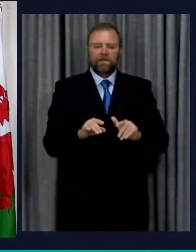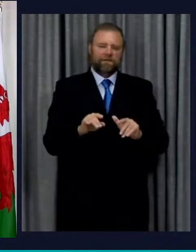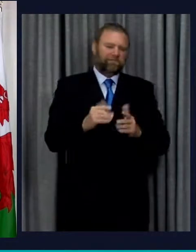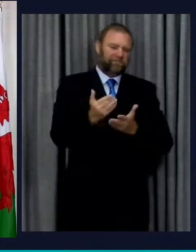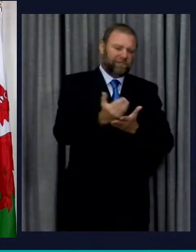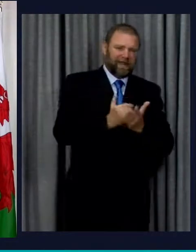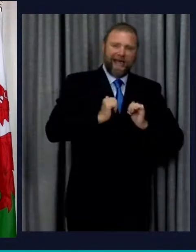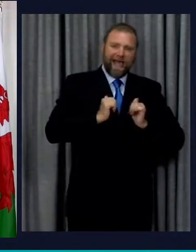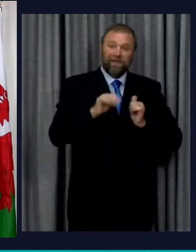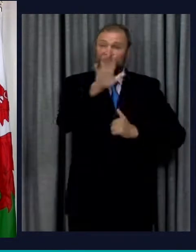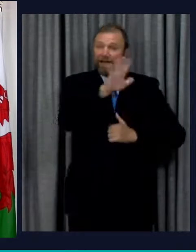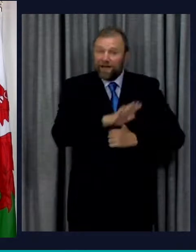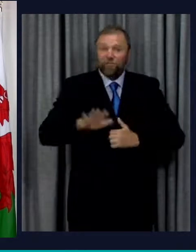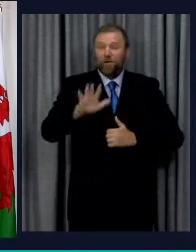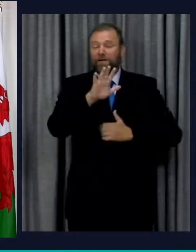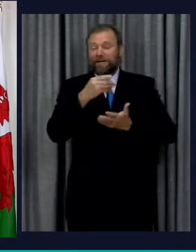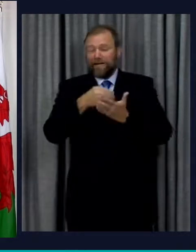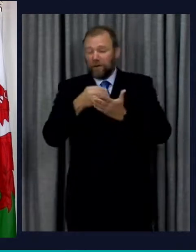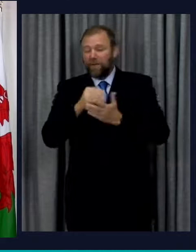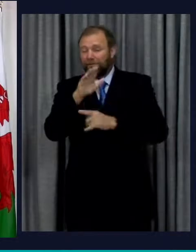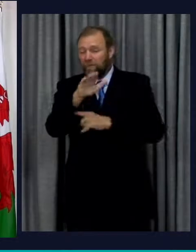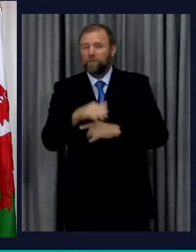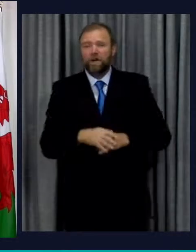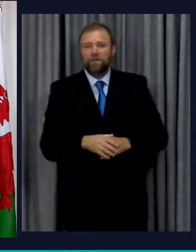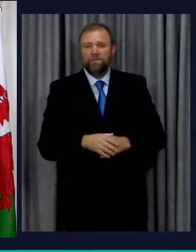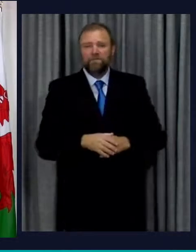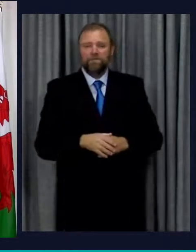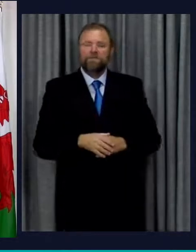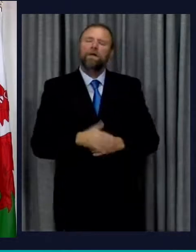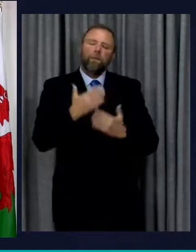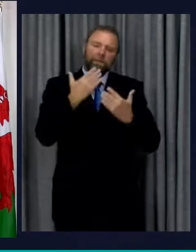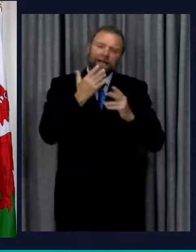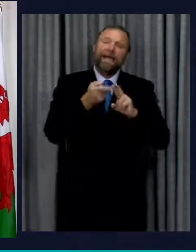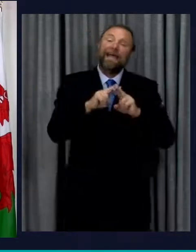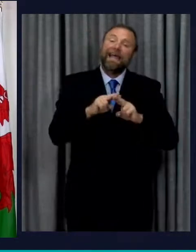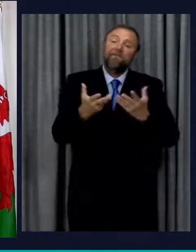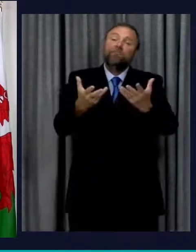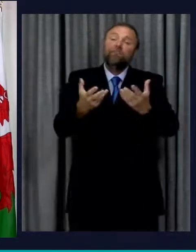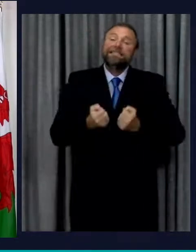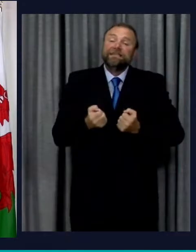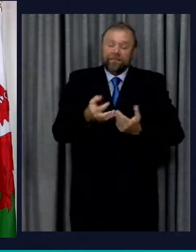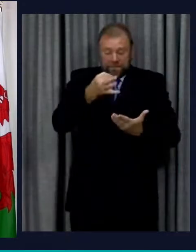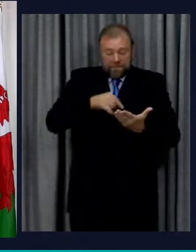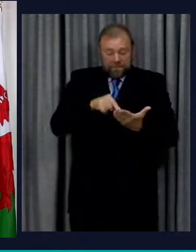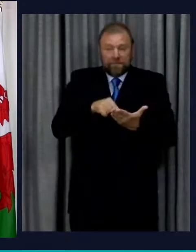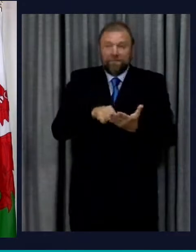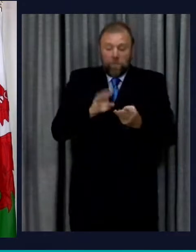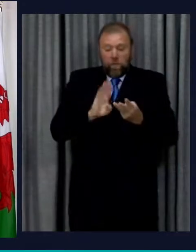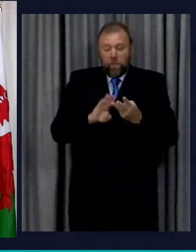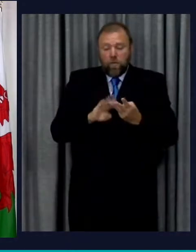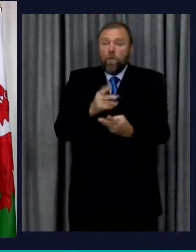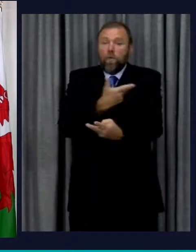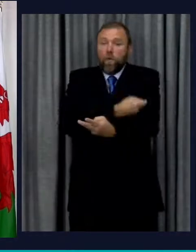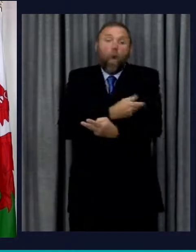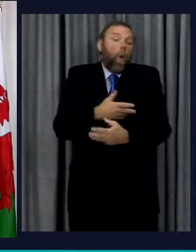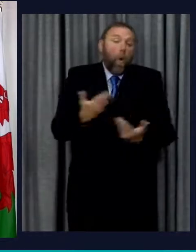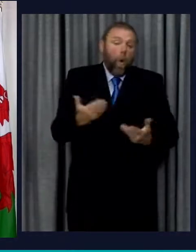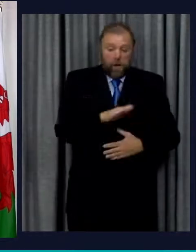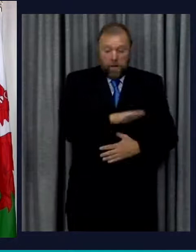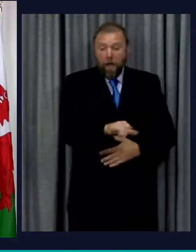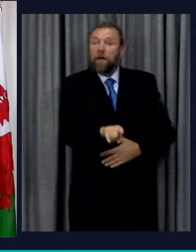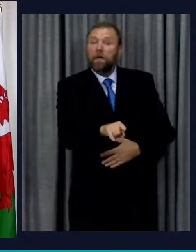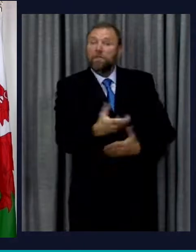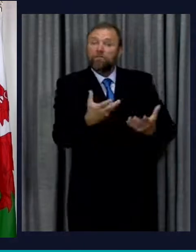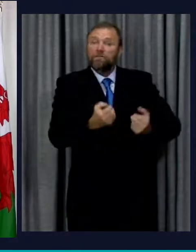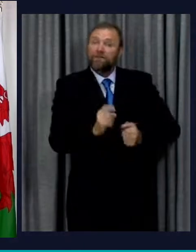future as well. So when the time comes, if you're invited to have a follow-up, or you're in the younger age group, having your first doses,